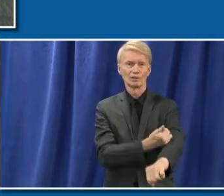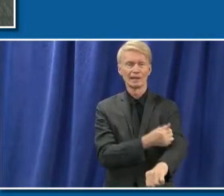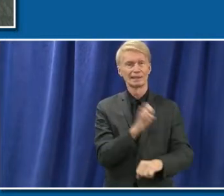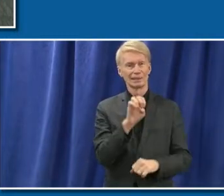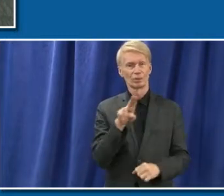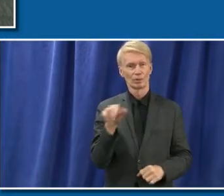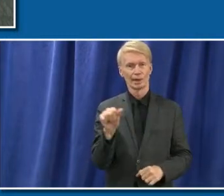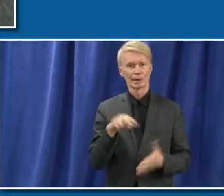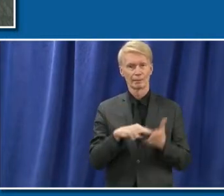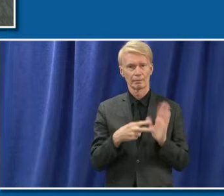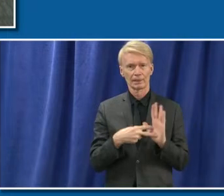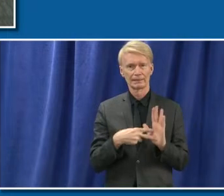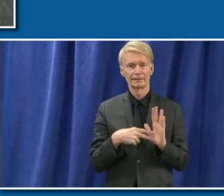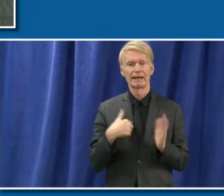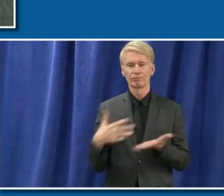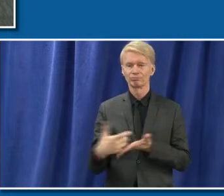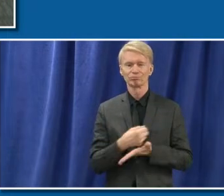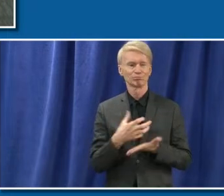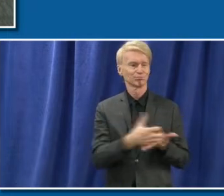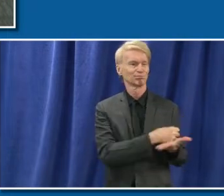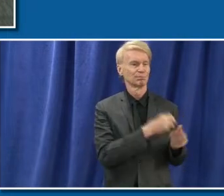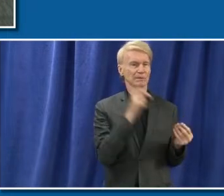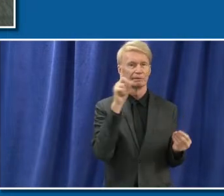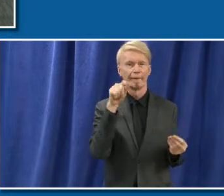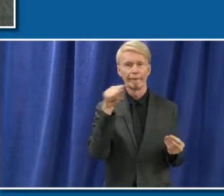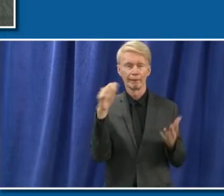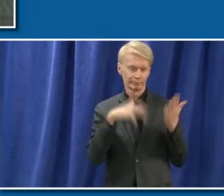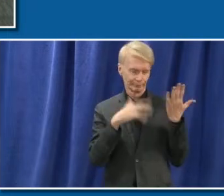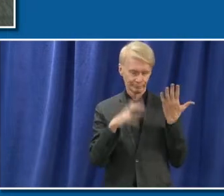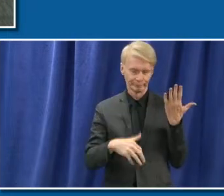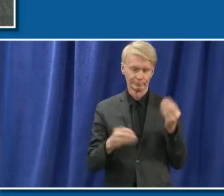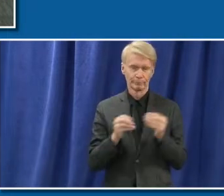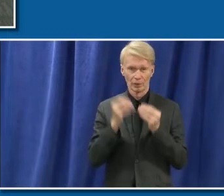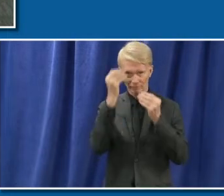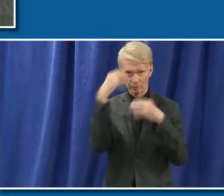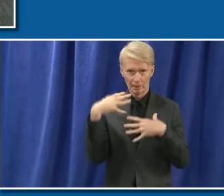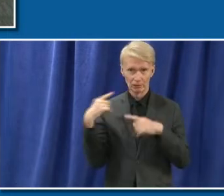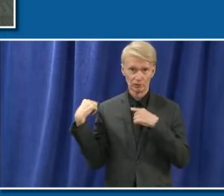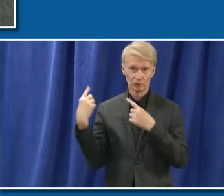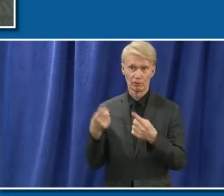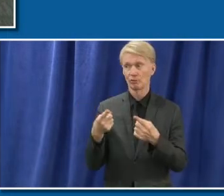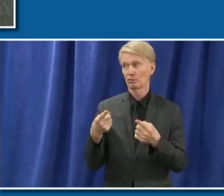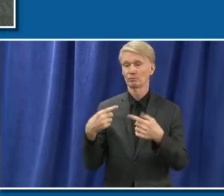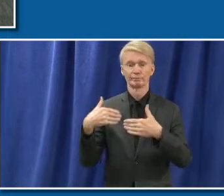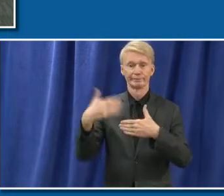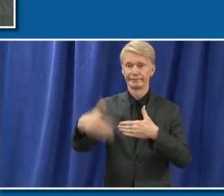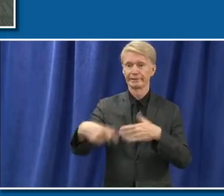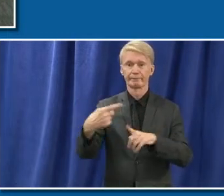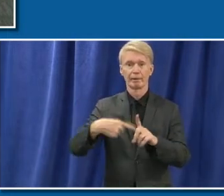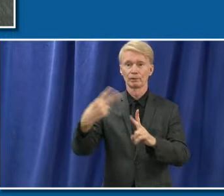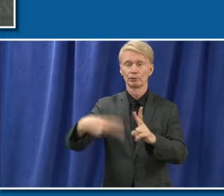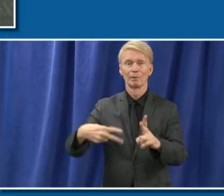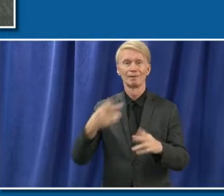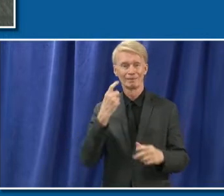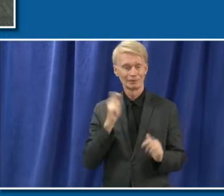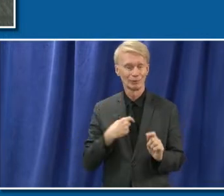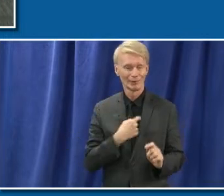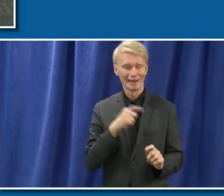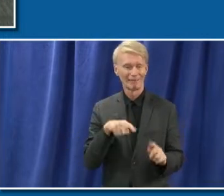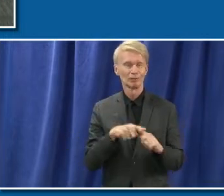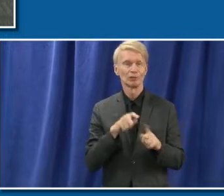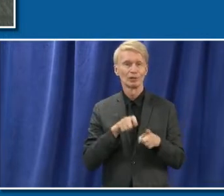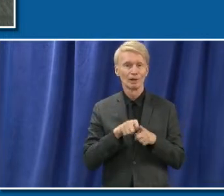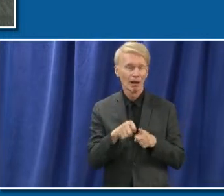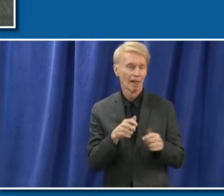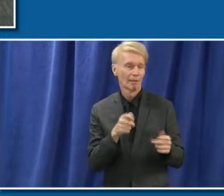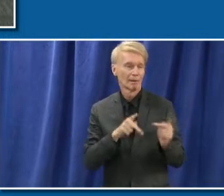will continue to be data collected. There will continue to be additional information over the next few months as we follow up, as you heard, all of the people